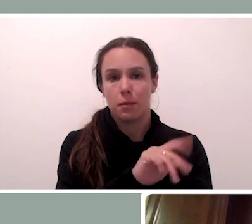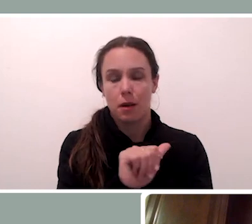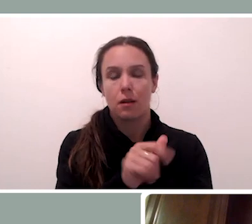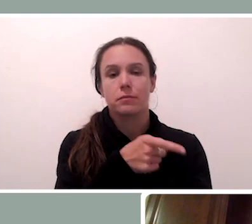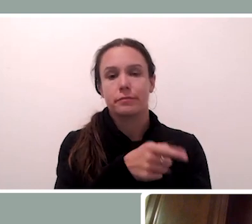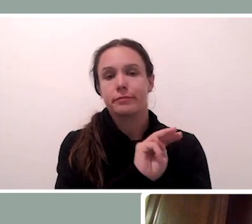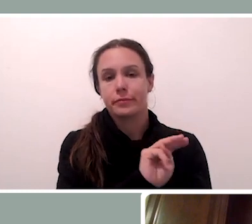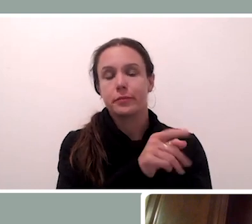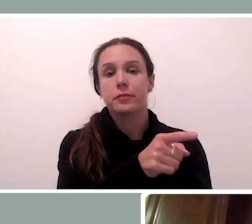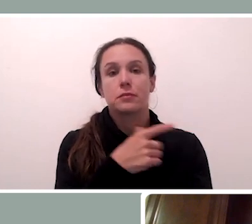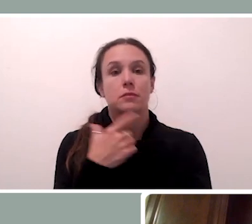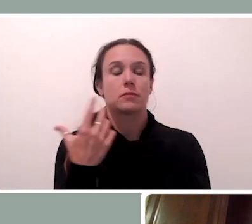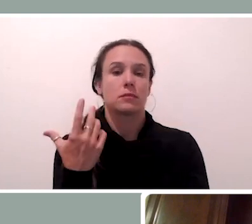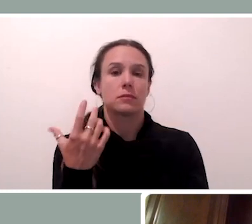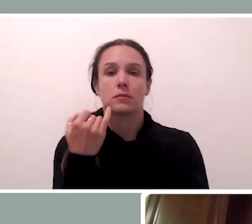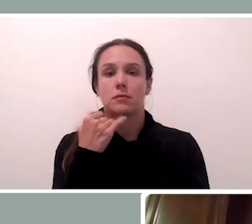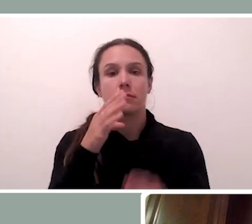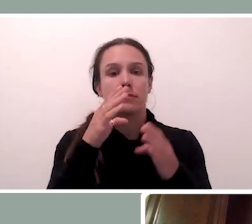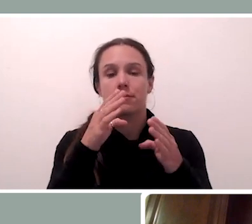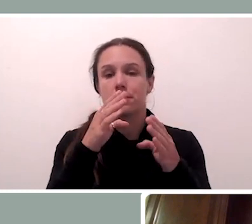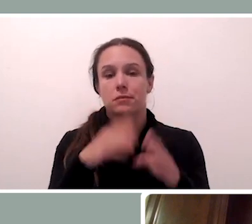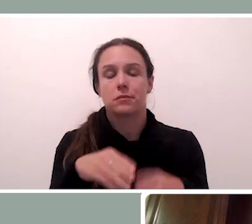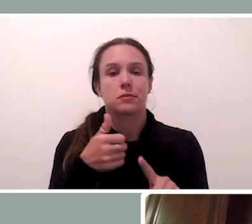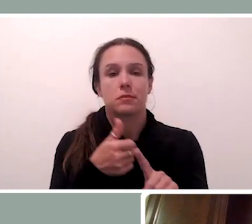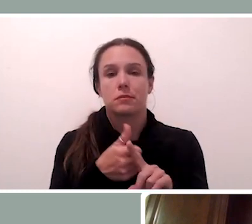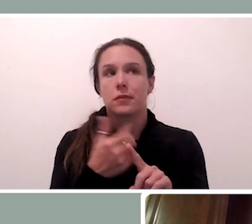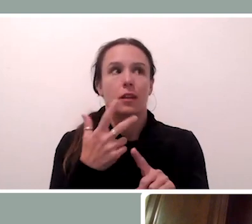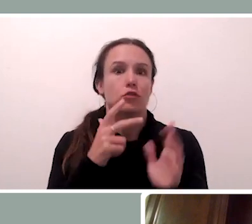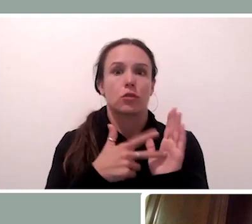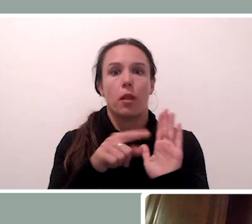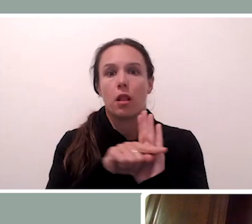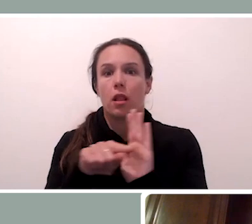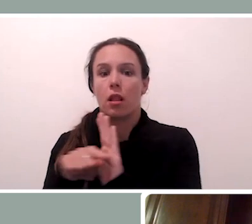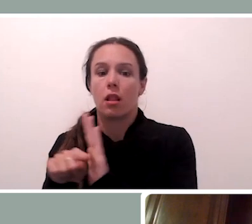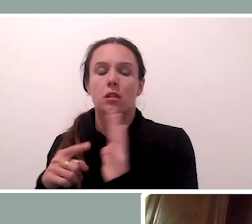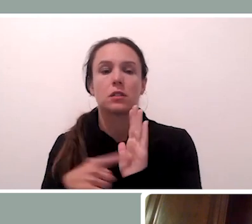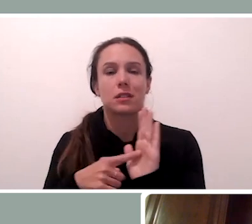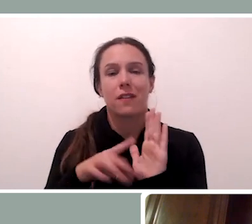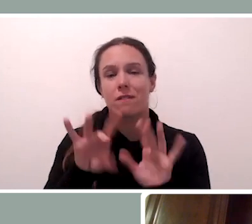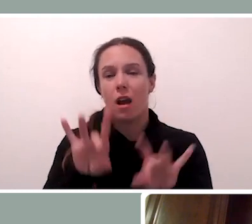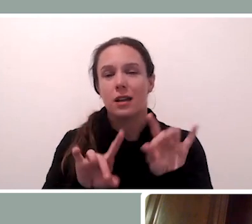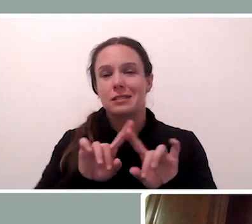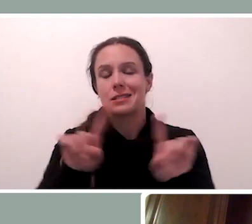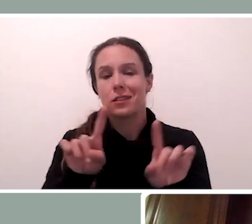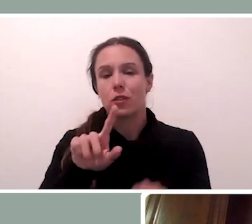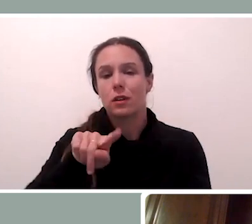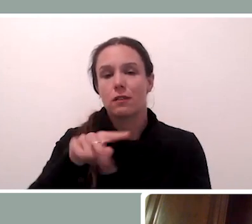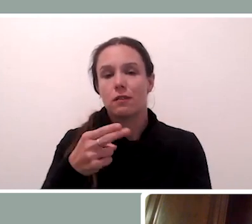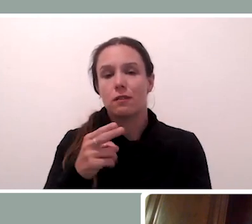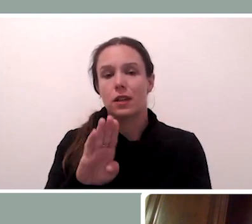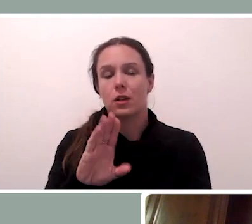about, if someone is basal type or luminal type, like triple negative, sometimes you can find different phenotypes in mammoprint. I don't